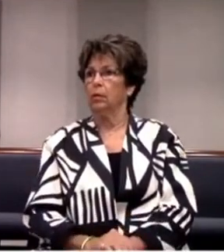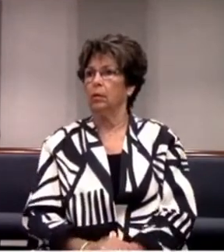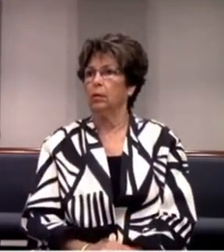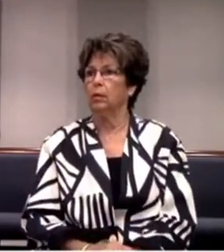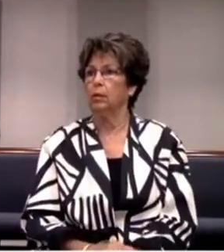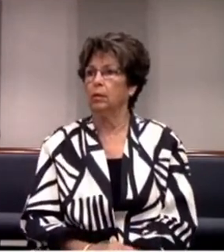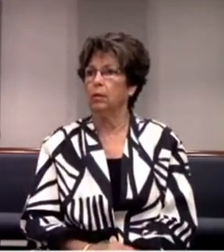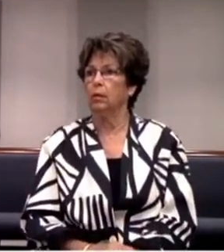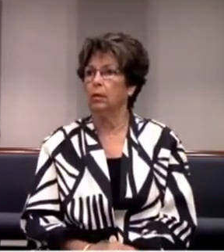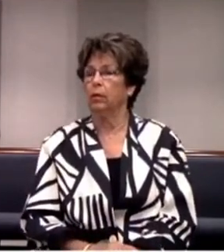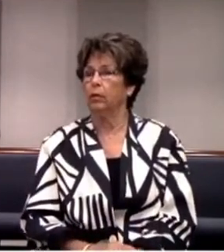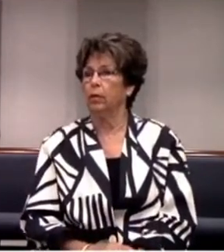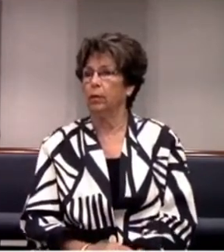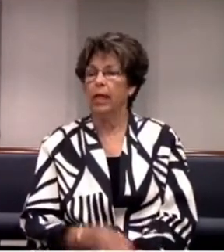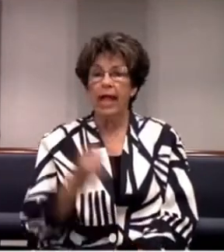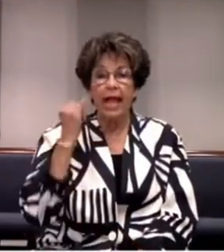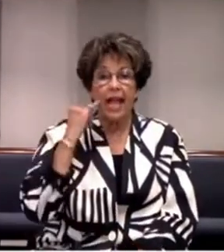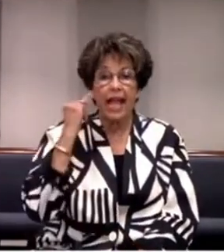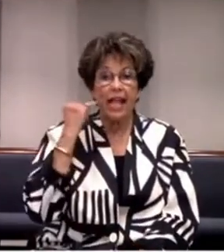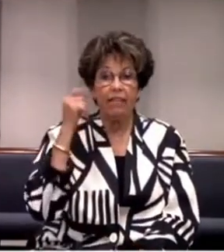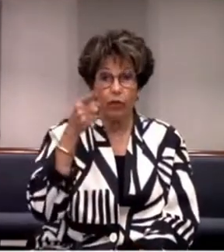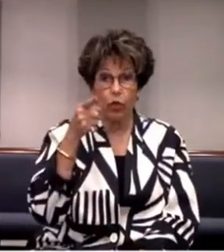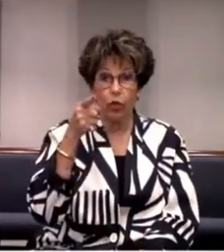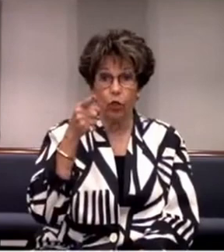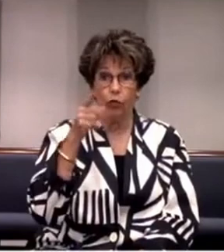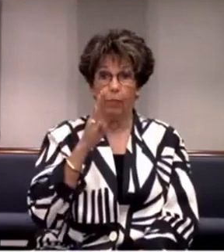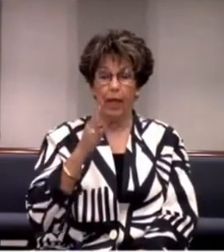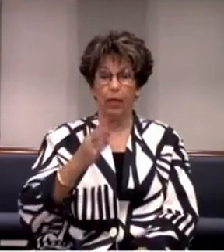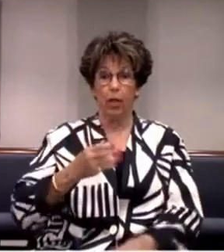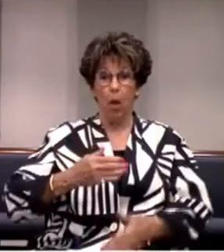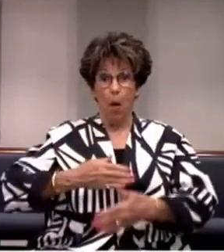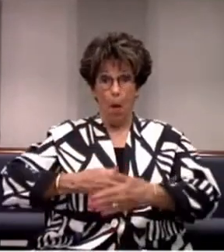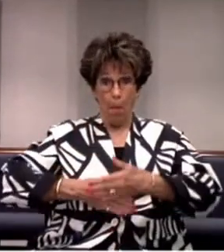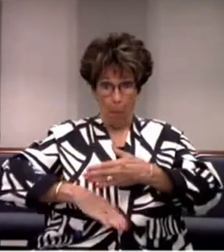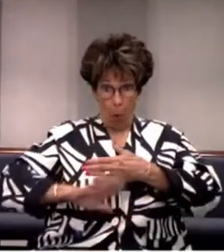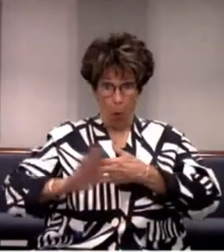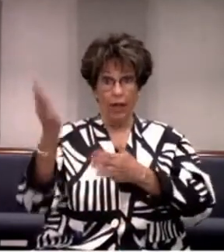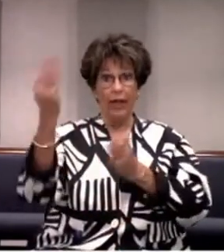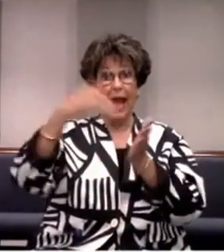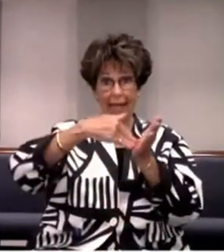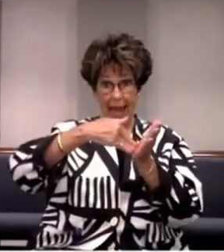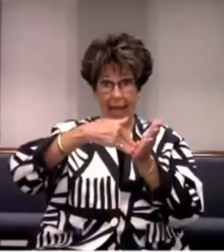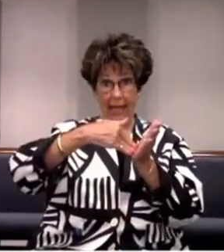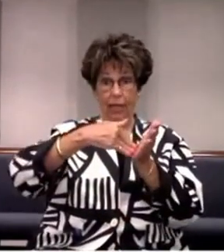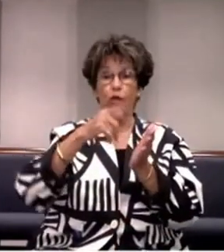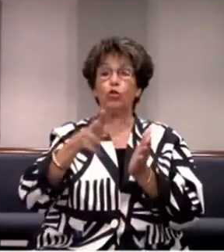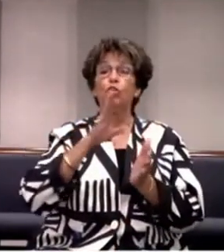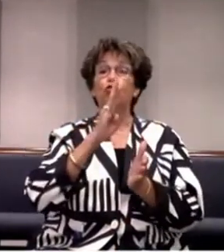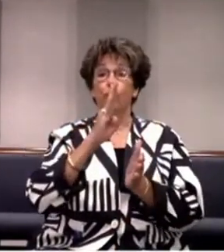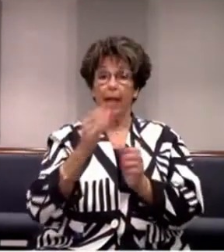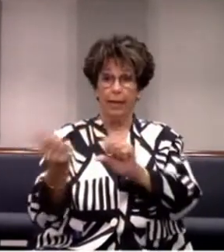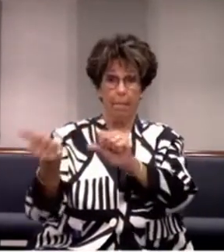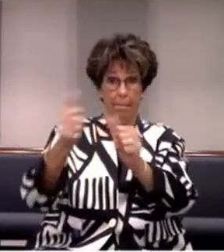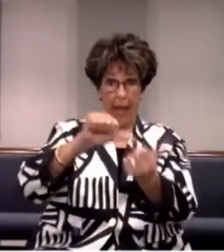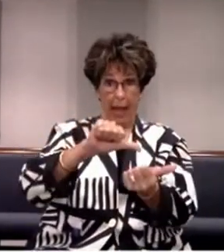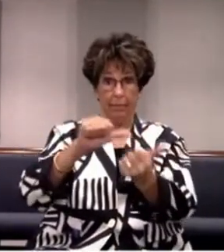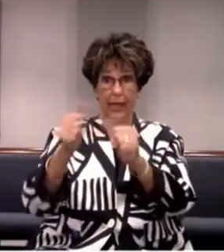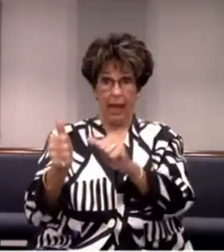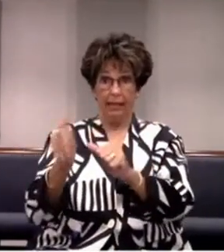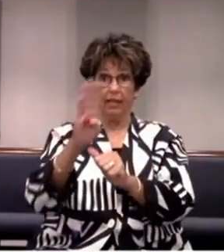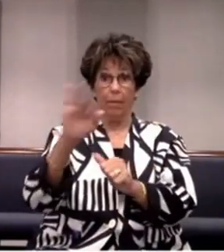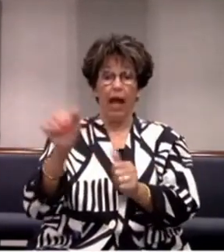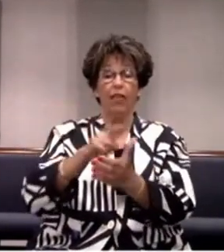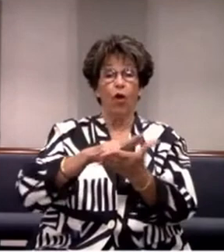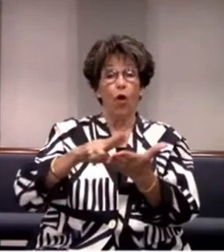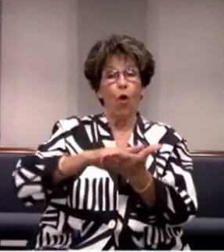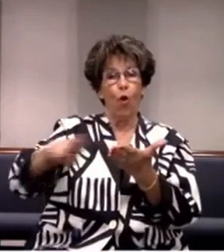So if you've been born again, you've been baptized by the